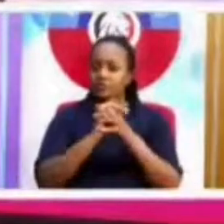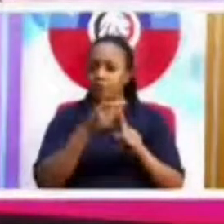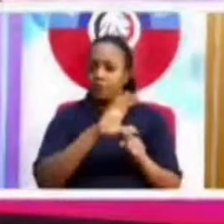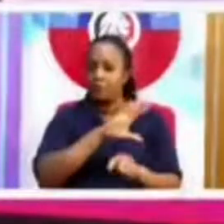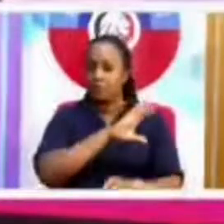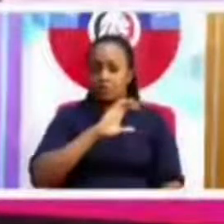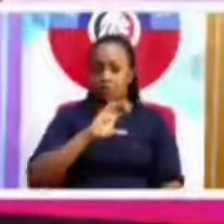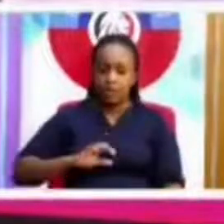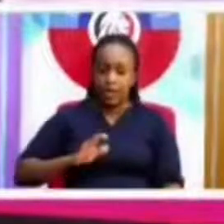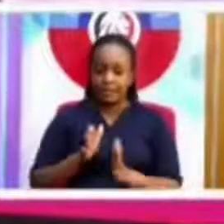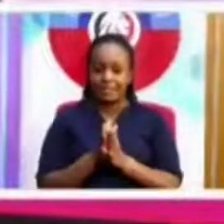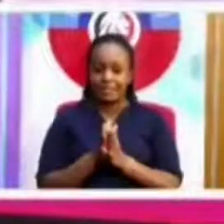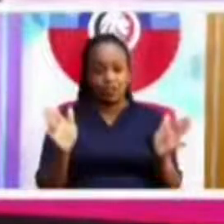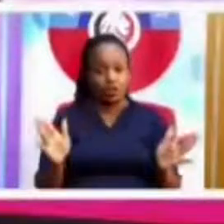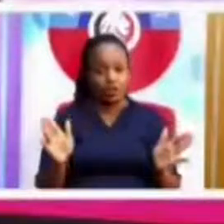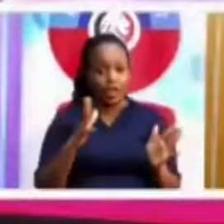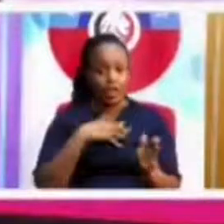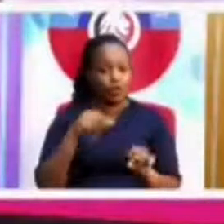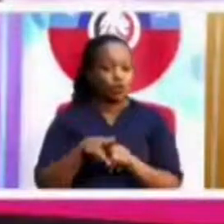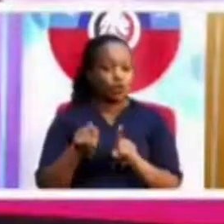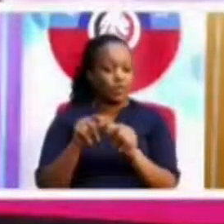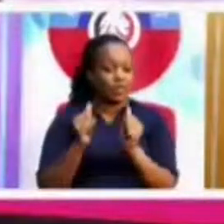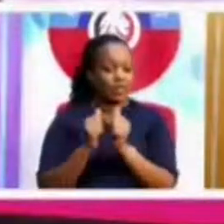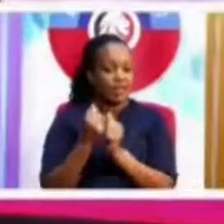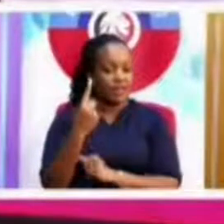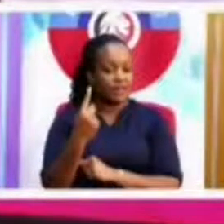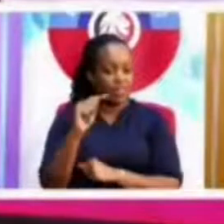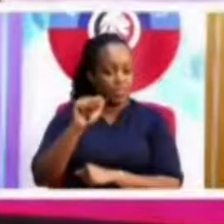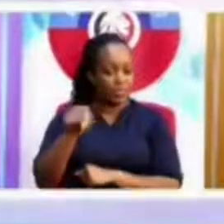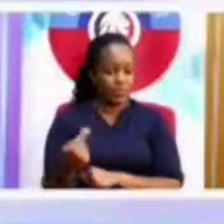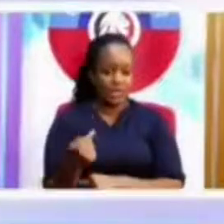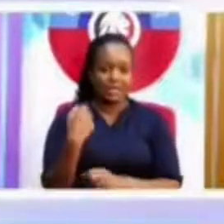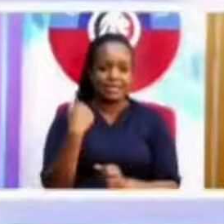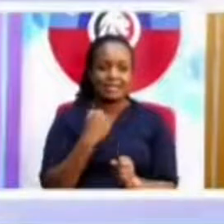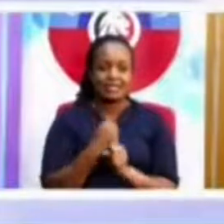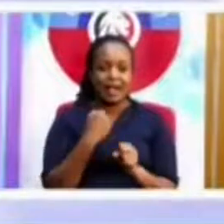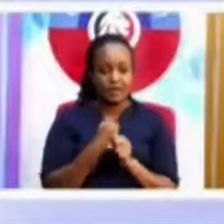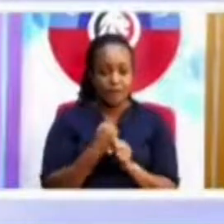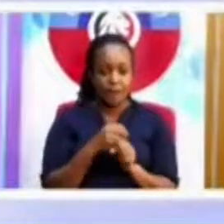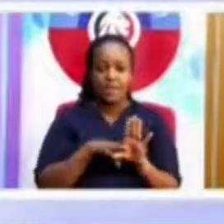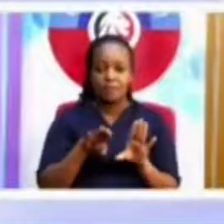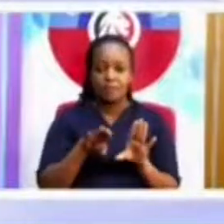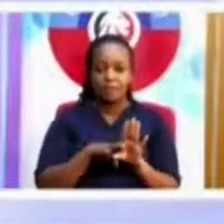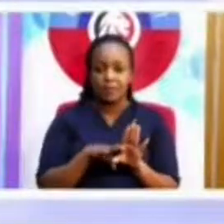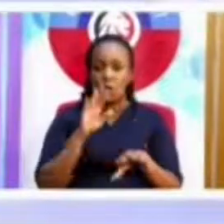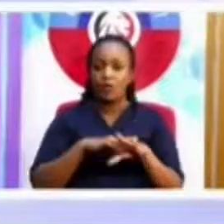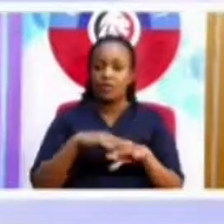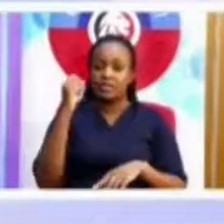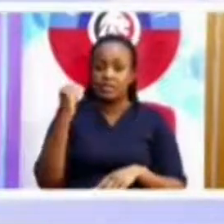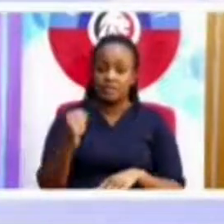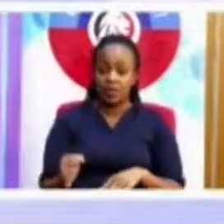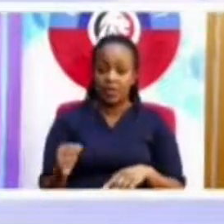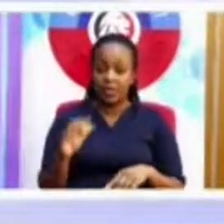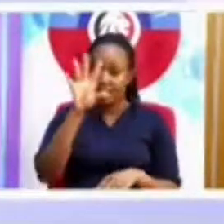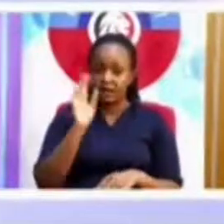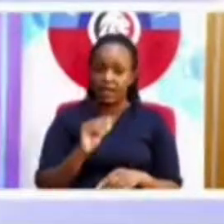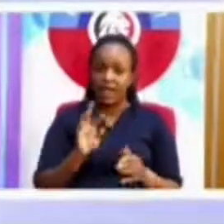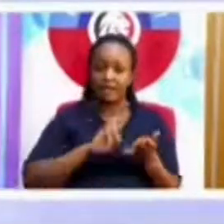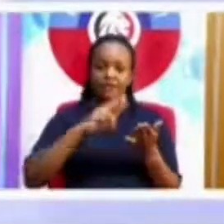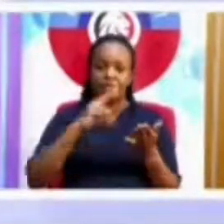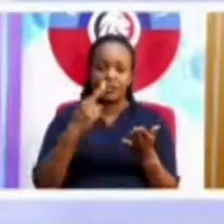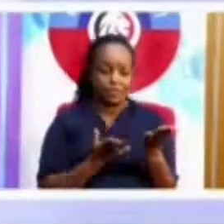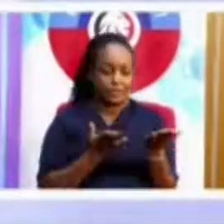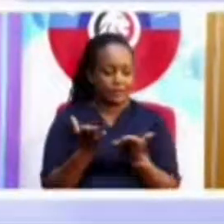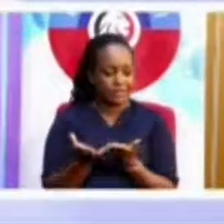entire 11,000 staff members at the South African Revenue Service. And like we know, South Africa has